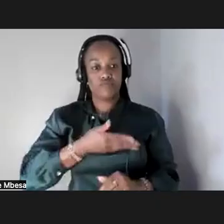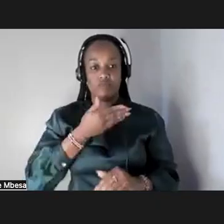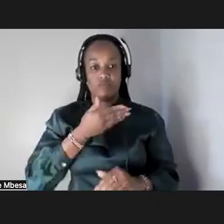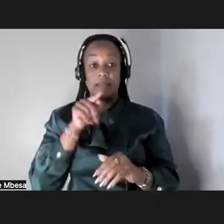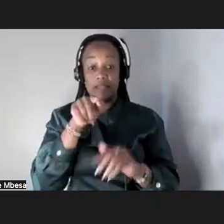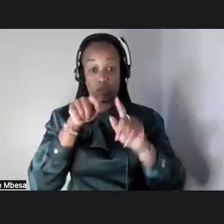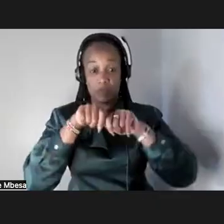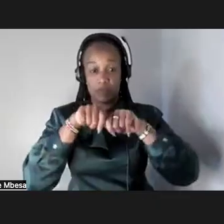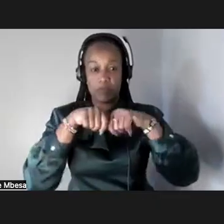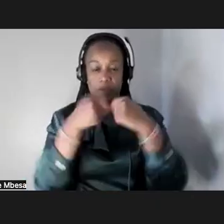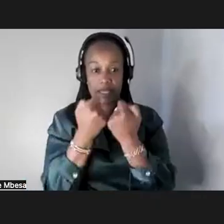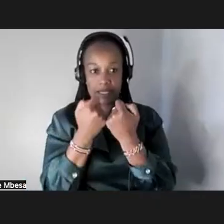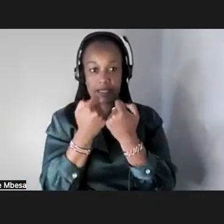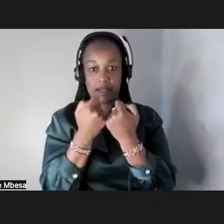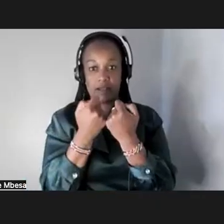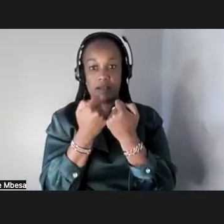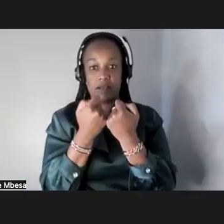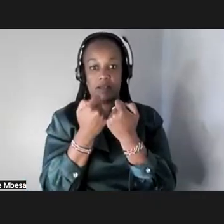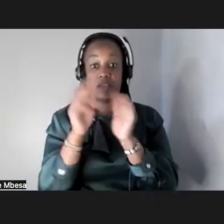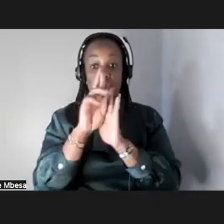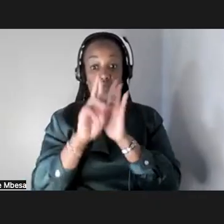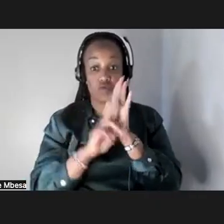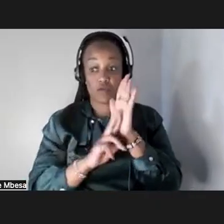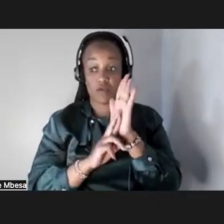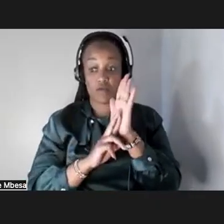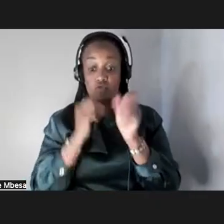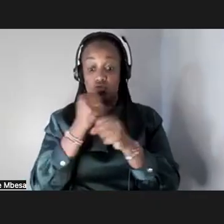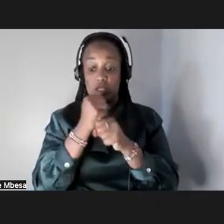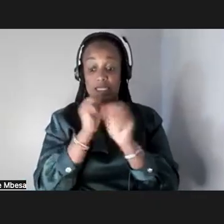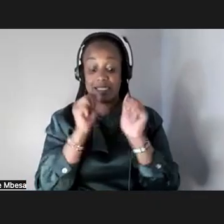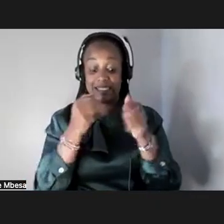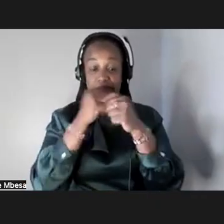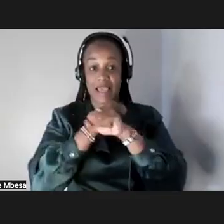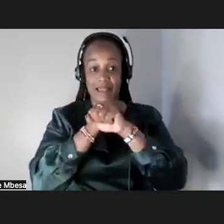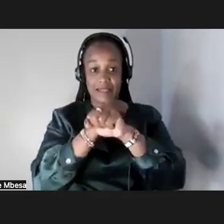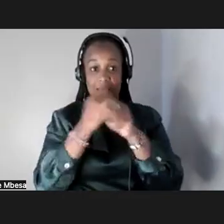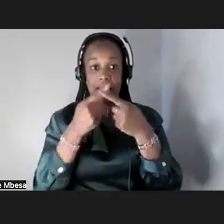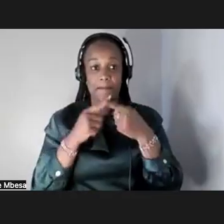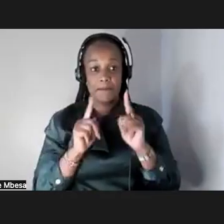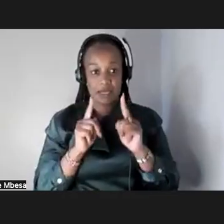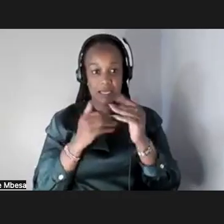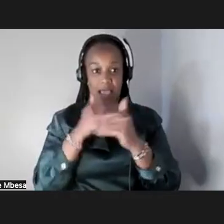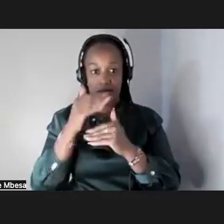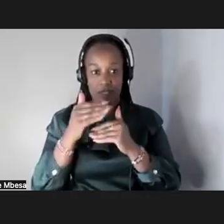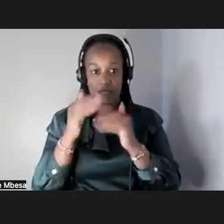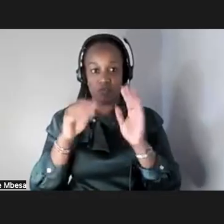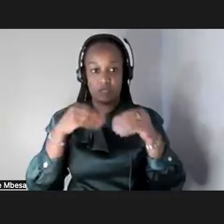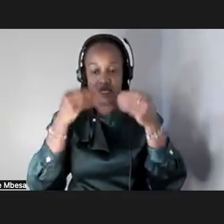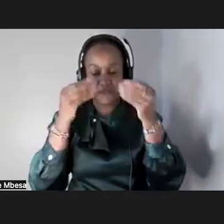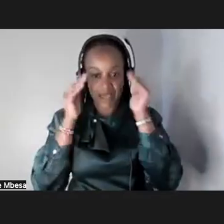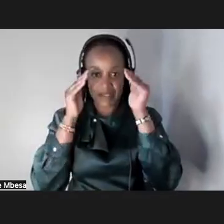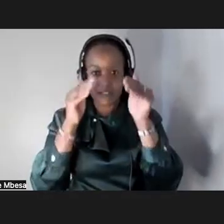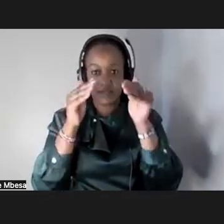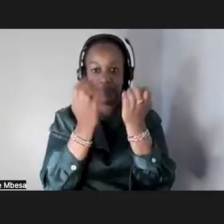rule of do no harm or do safeguarding. But after you given attention to her needs sensitively